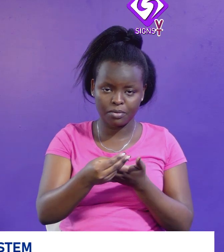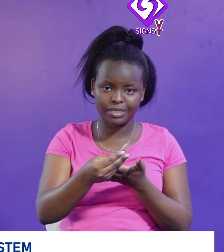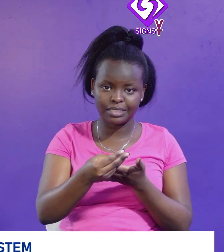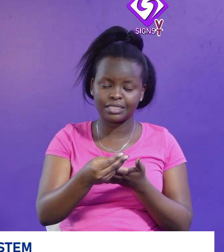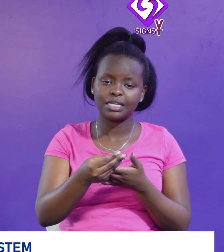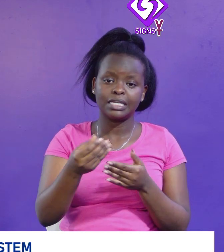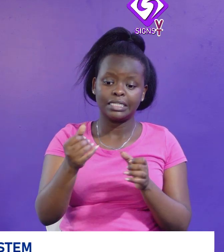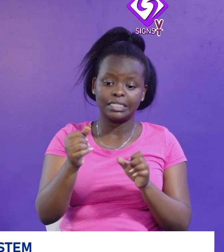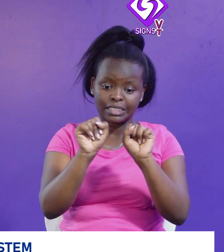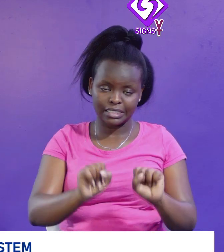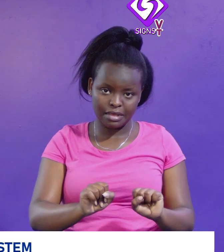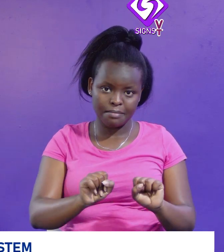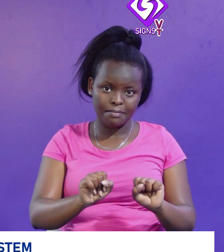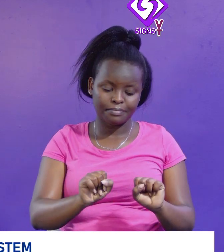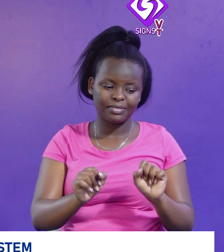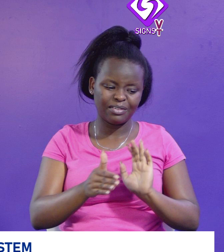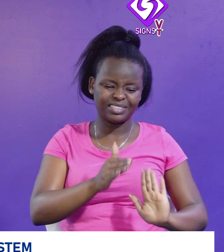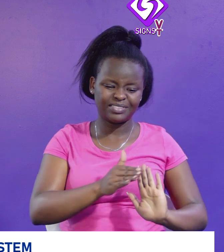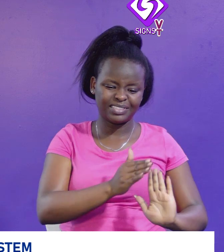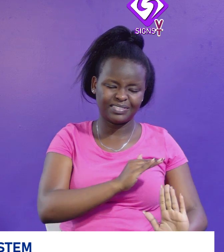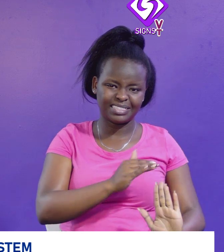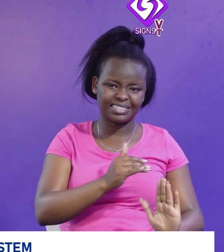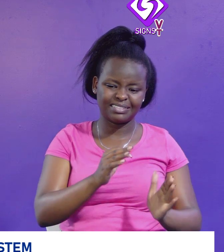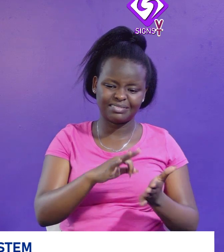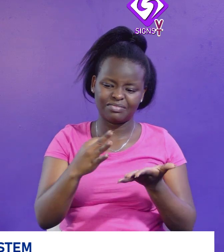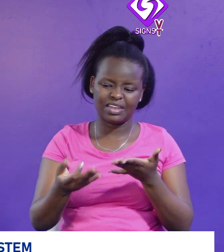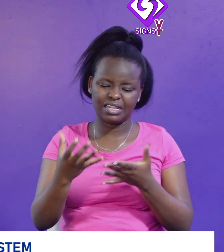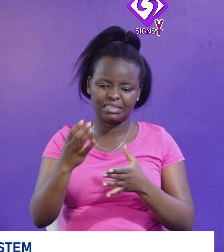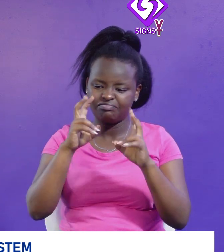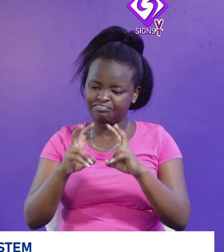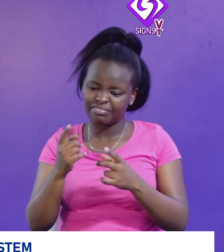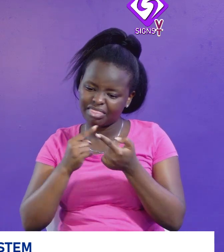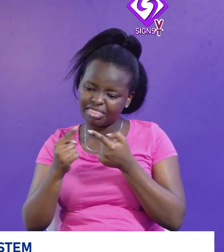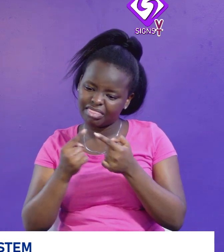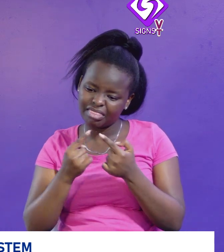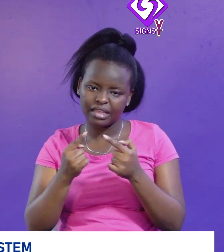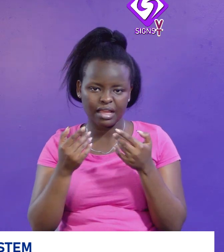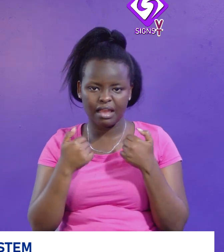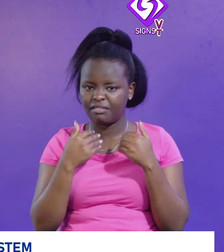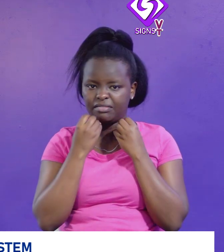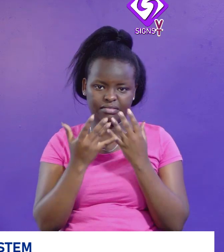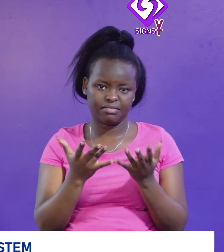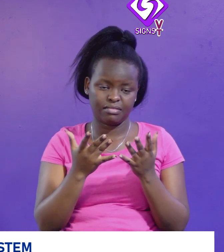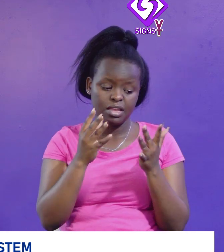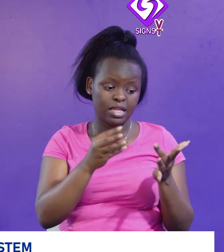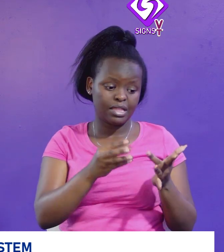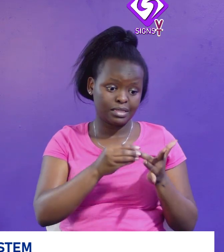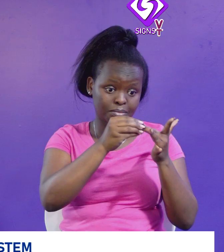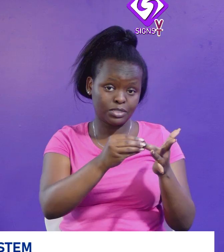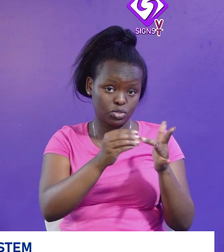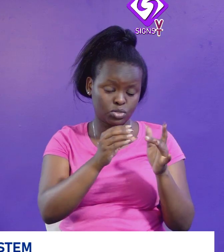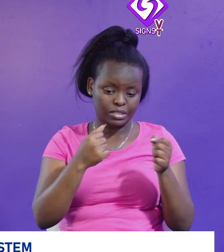was ill-timed and lacked proper consultation, failing to consider the unique challenges faced by